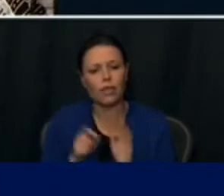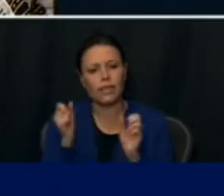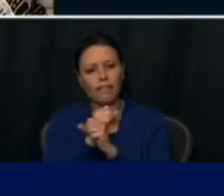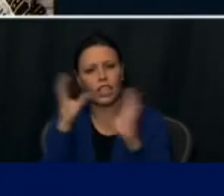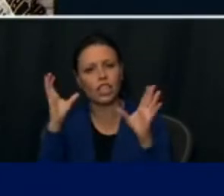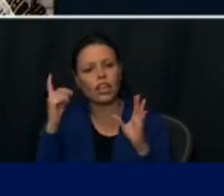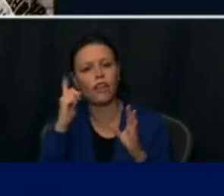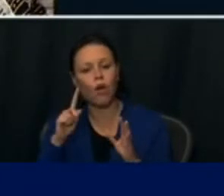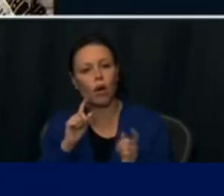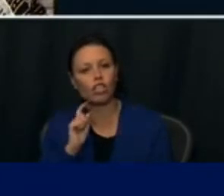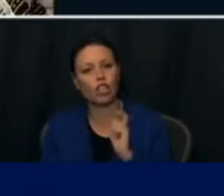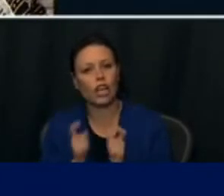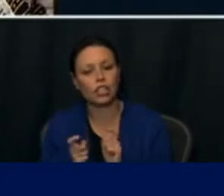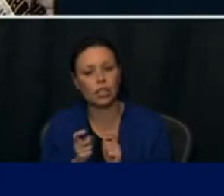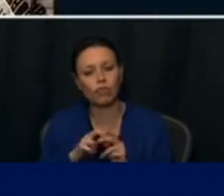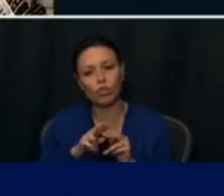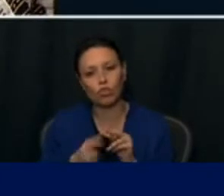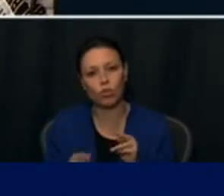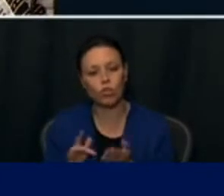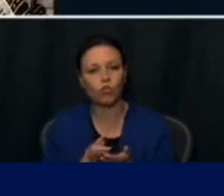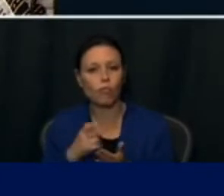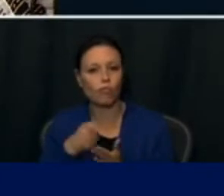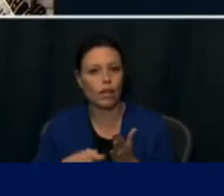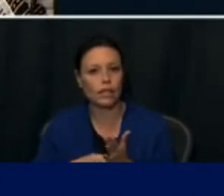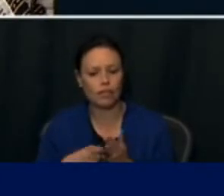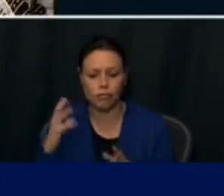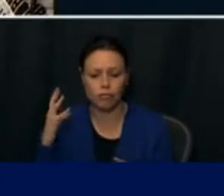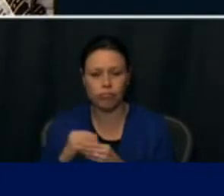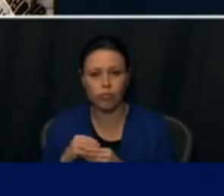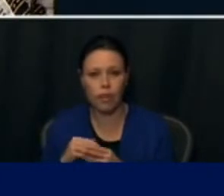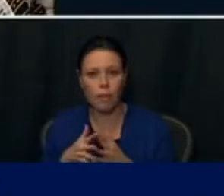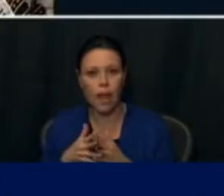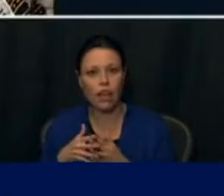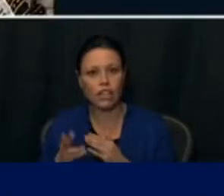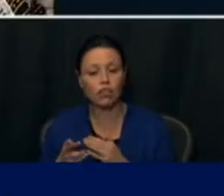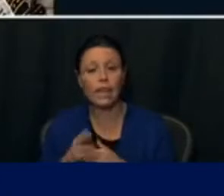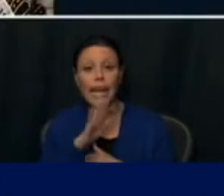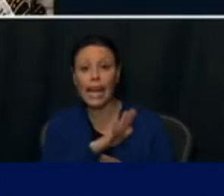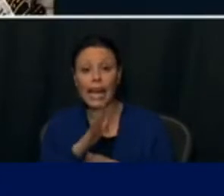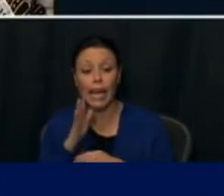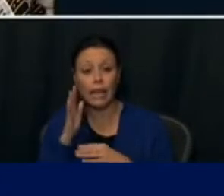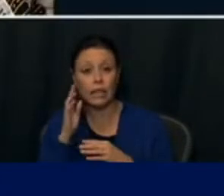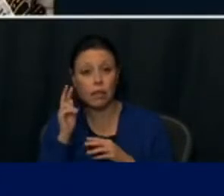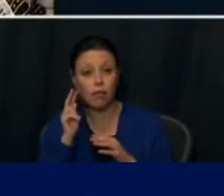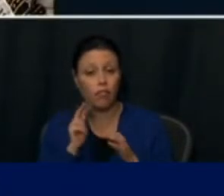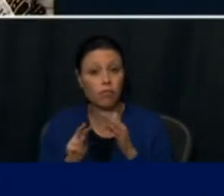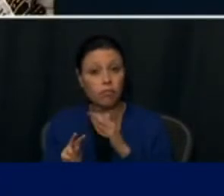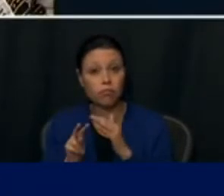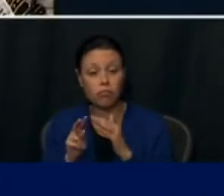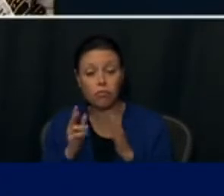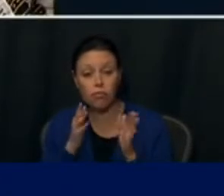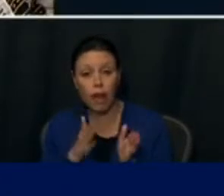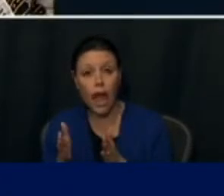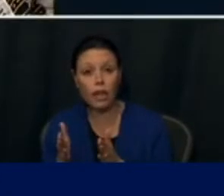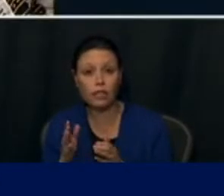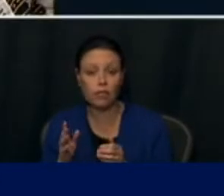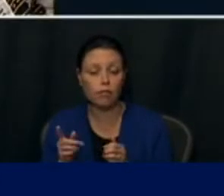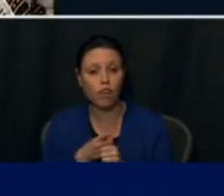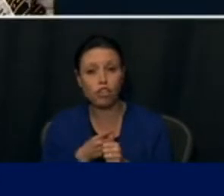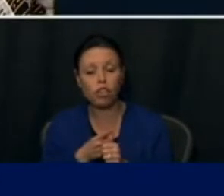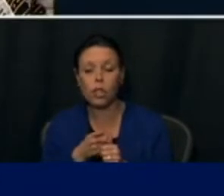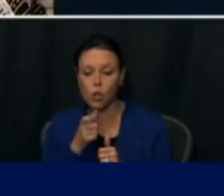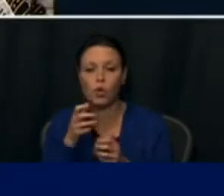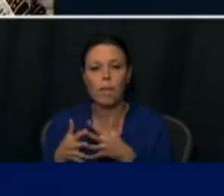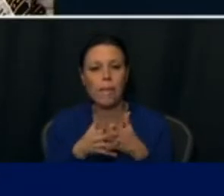for reforming drug pricing in American history the president's blueprint was clear we need to put American Patients First and our